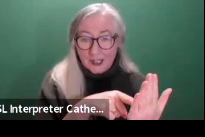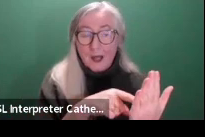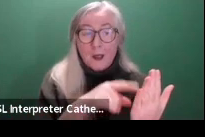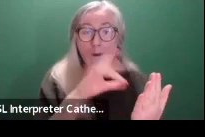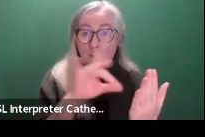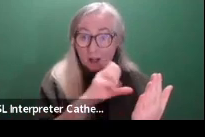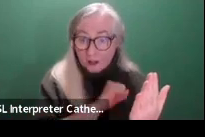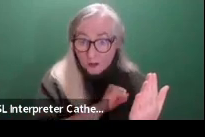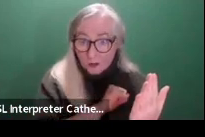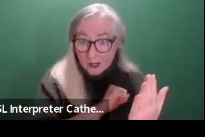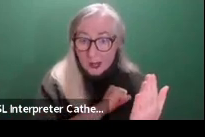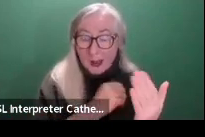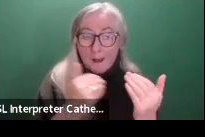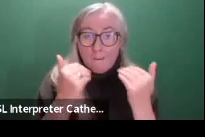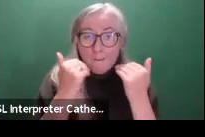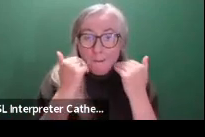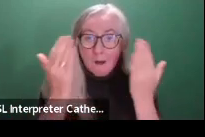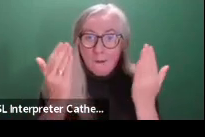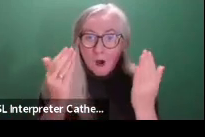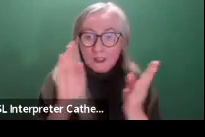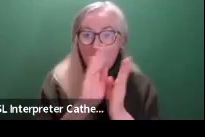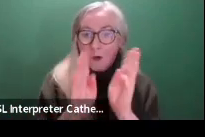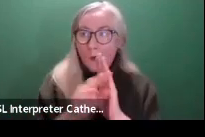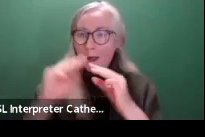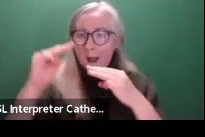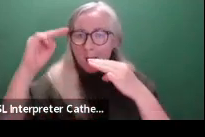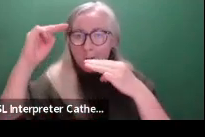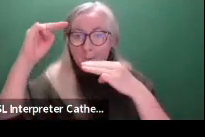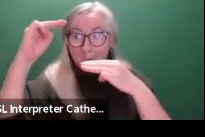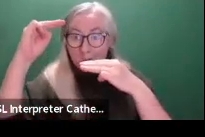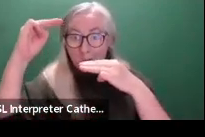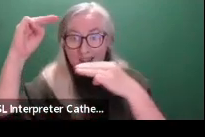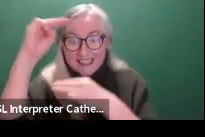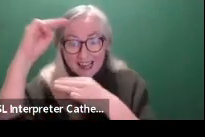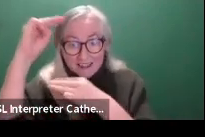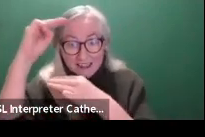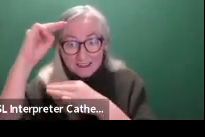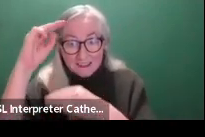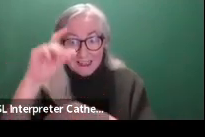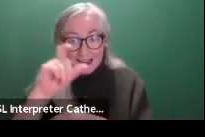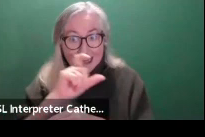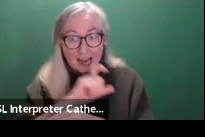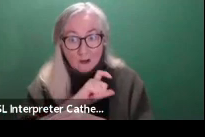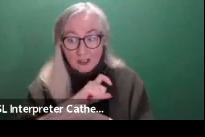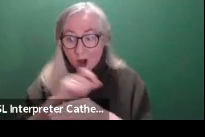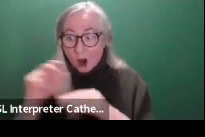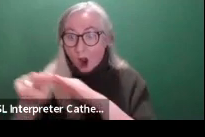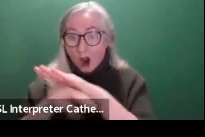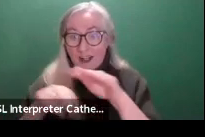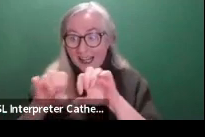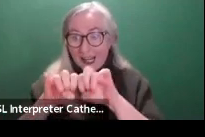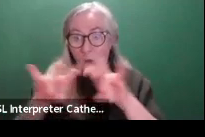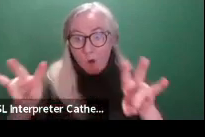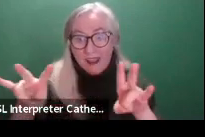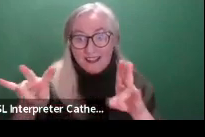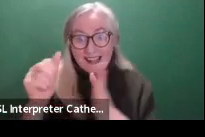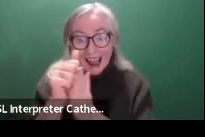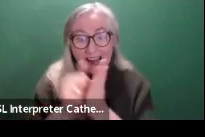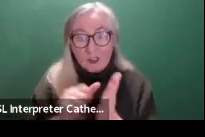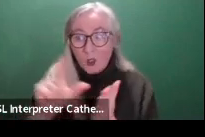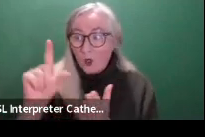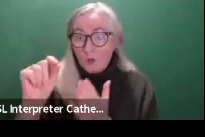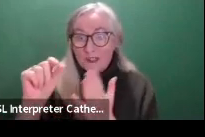menopause a protected characteristic under the Equalities Act